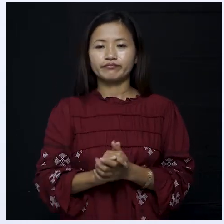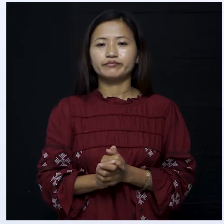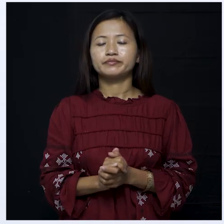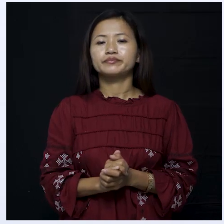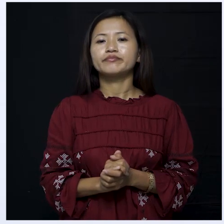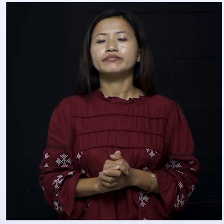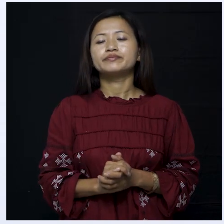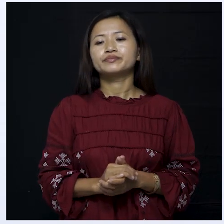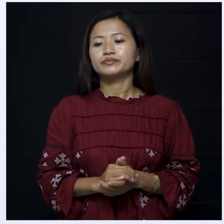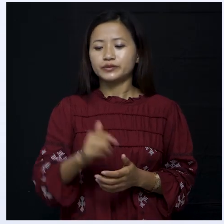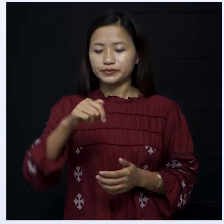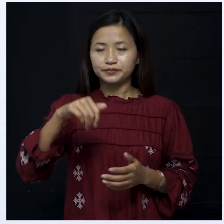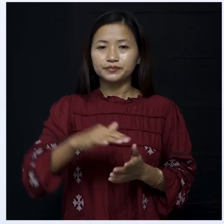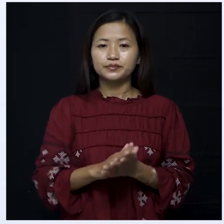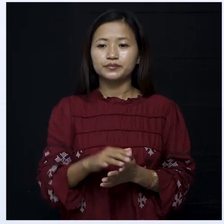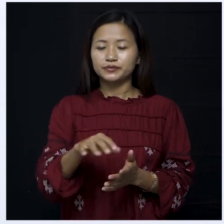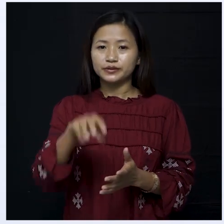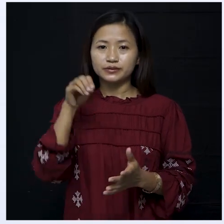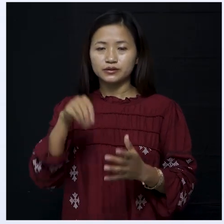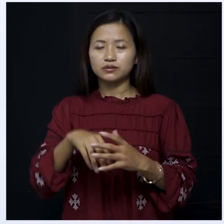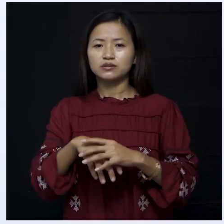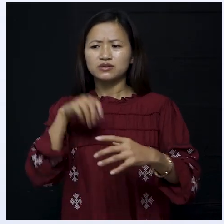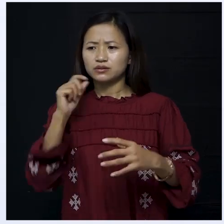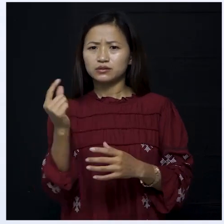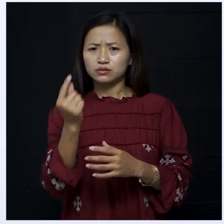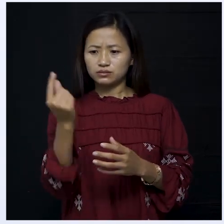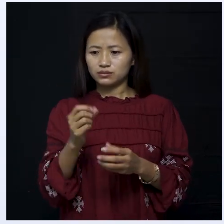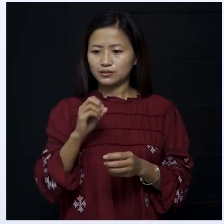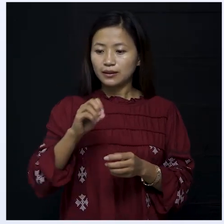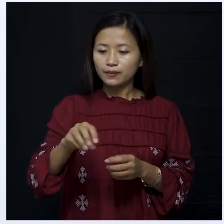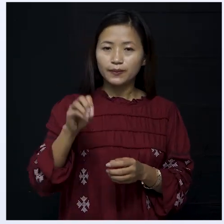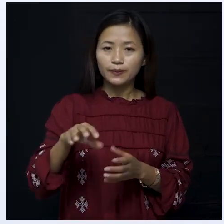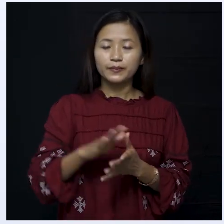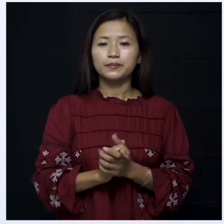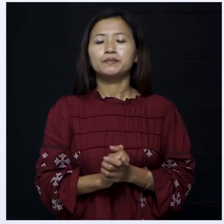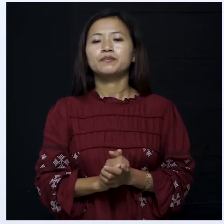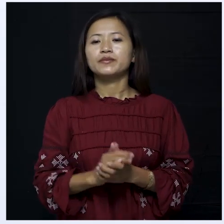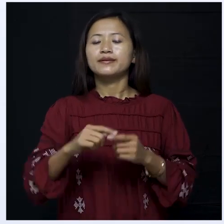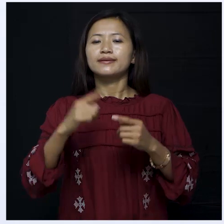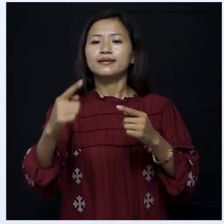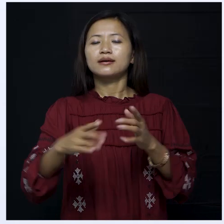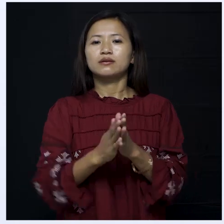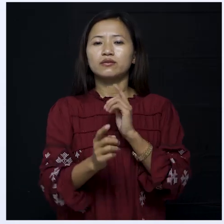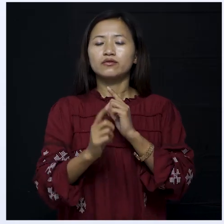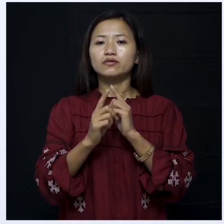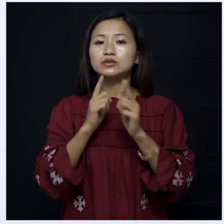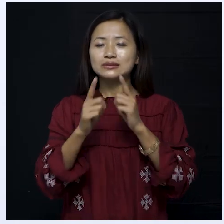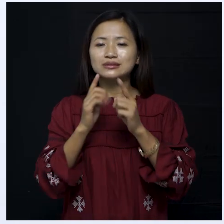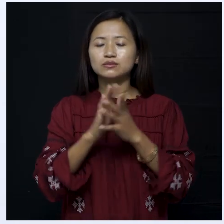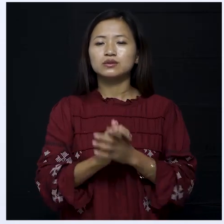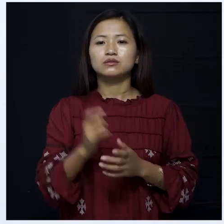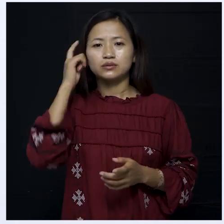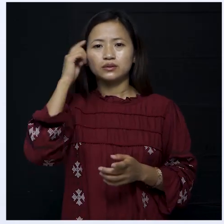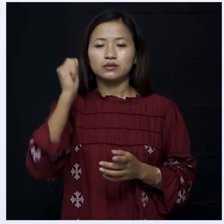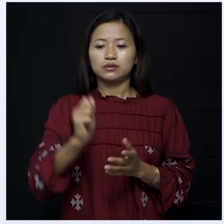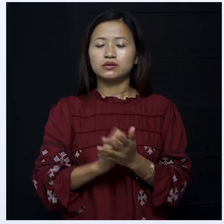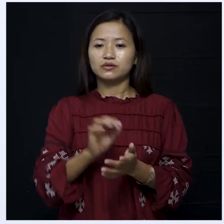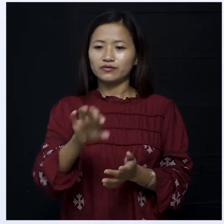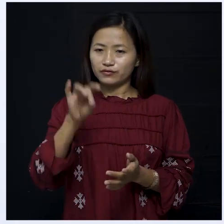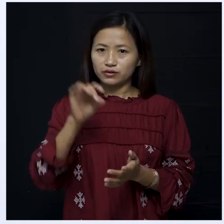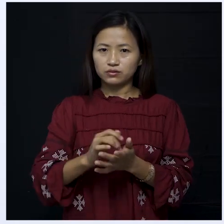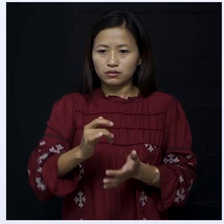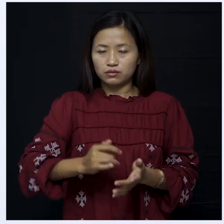So here, if I say I take out the trash, which means at the moment of speaking, remember you will always find yourself